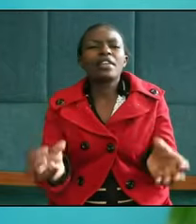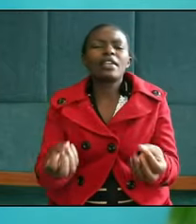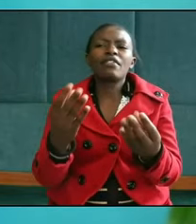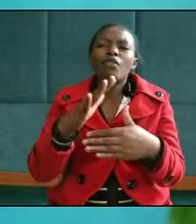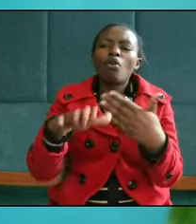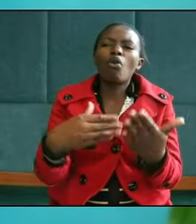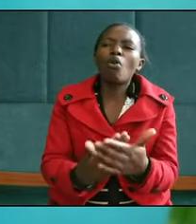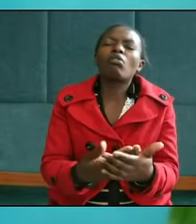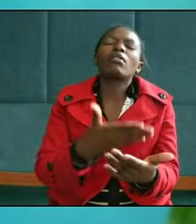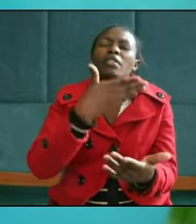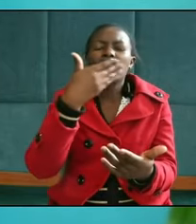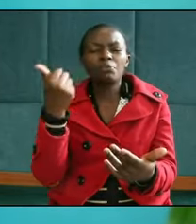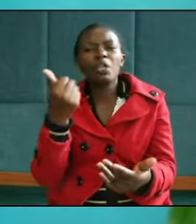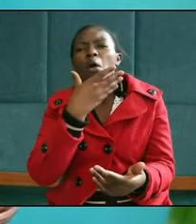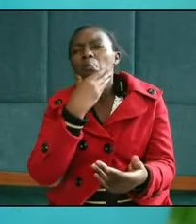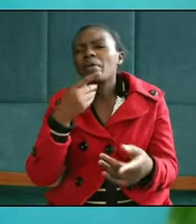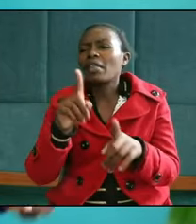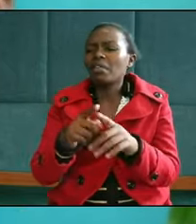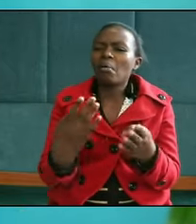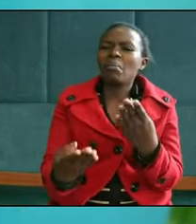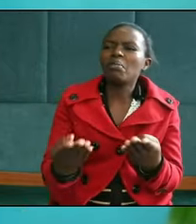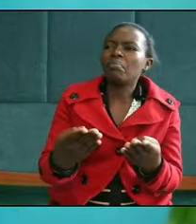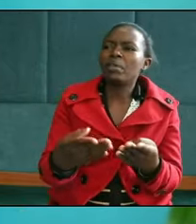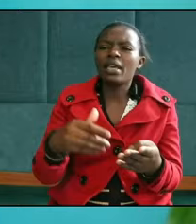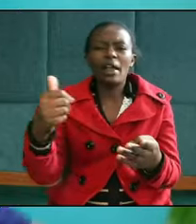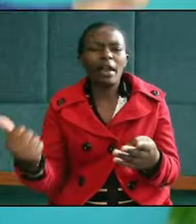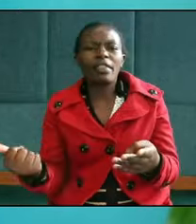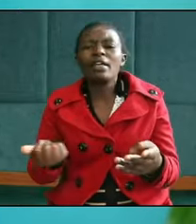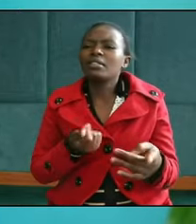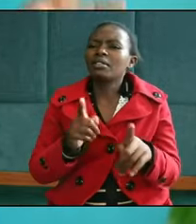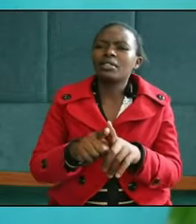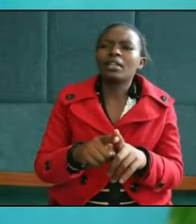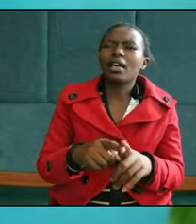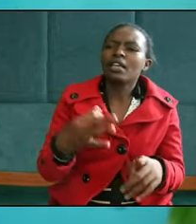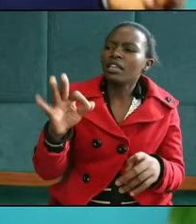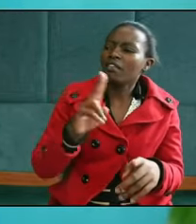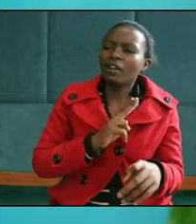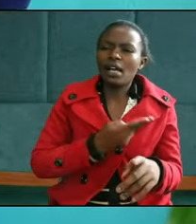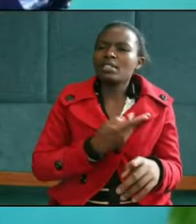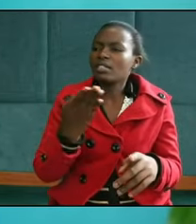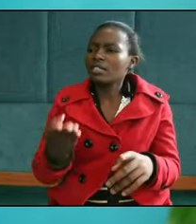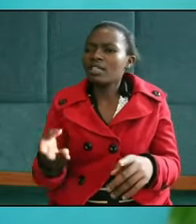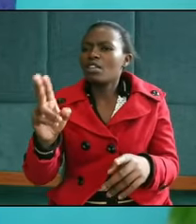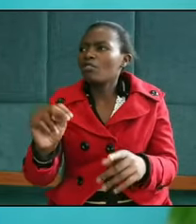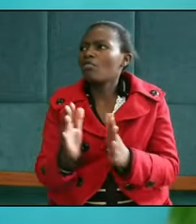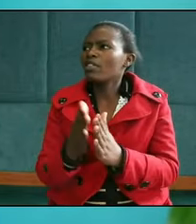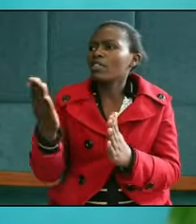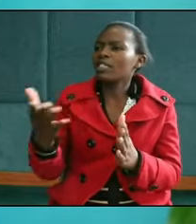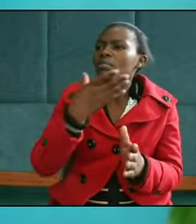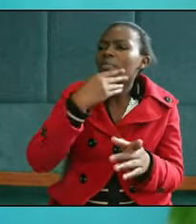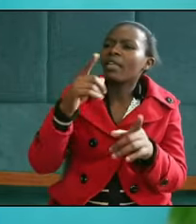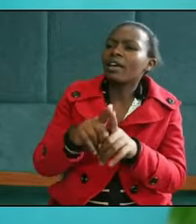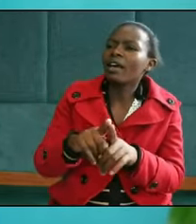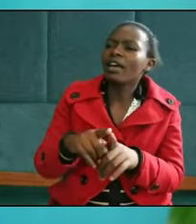brother so-and-so, you know he helped us a lot. If it were not for him, we could not have this here. Brother, stand and say hi to us. Is